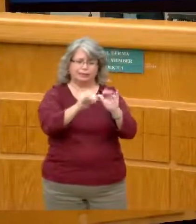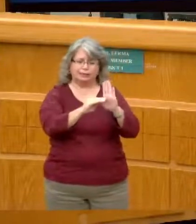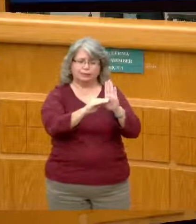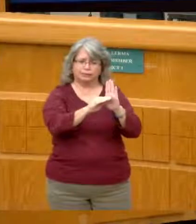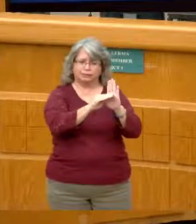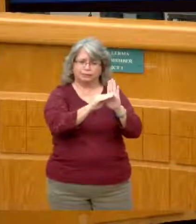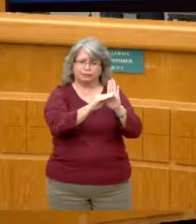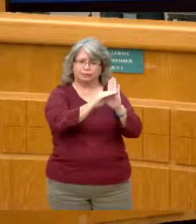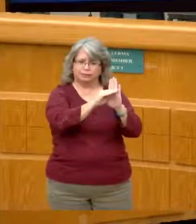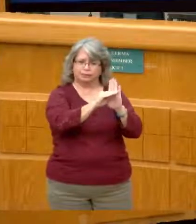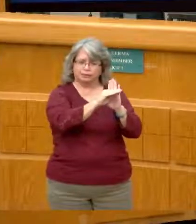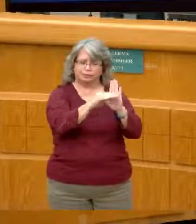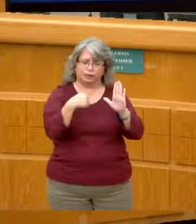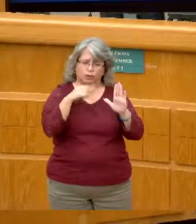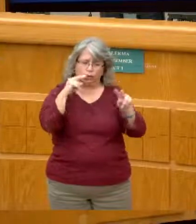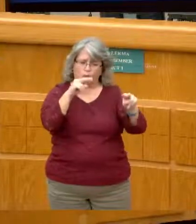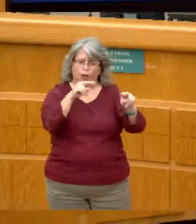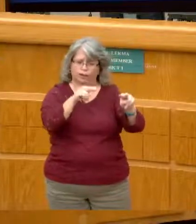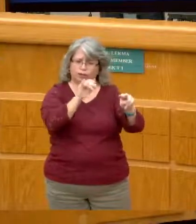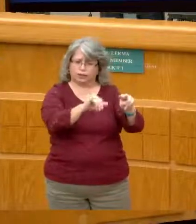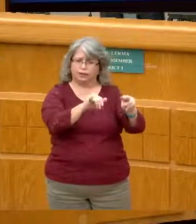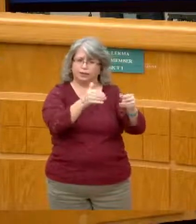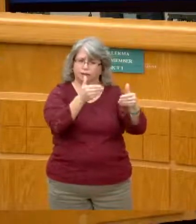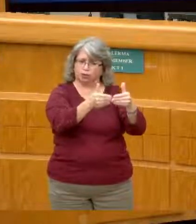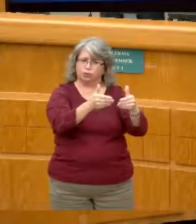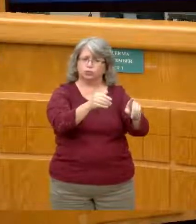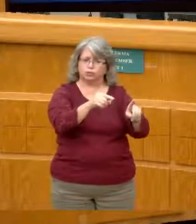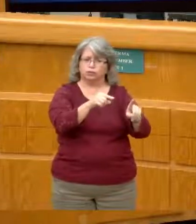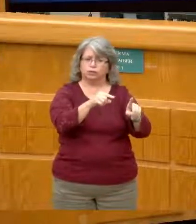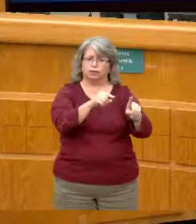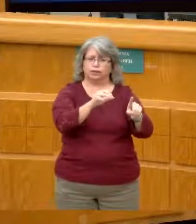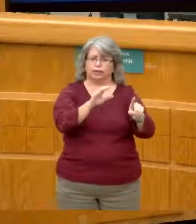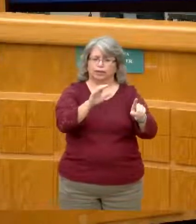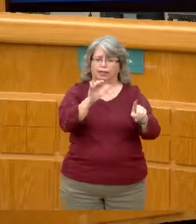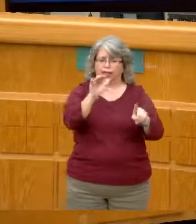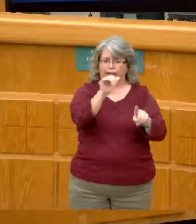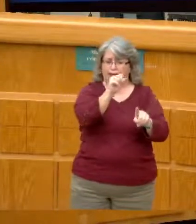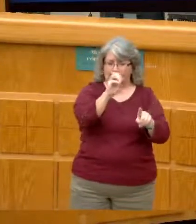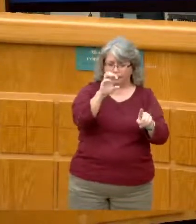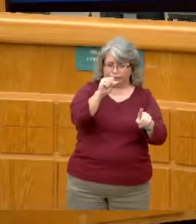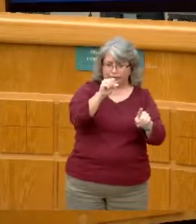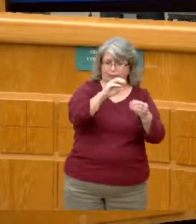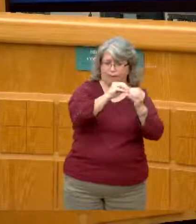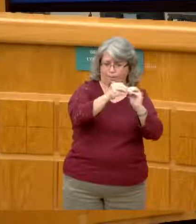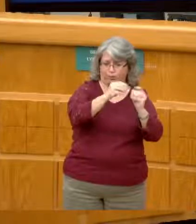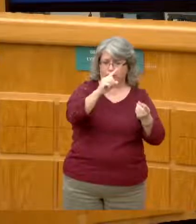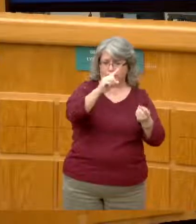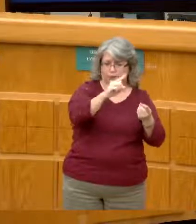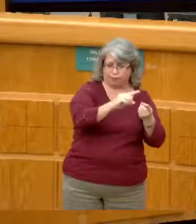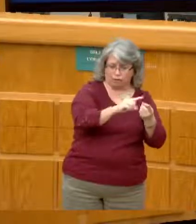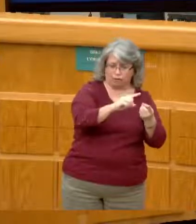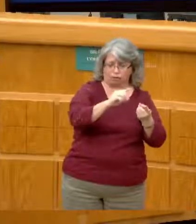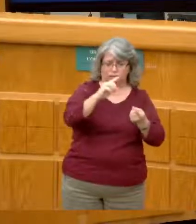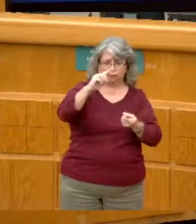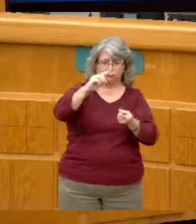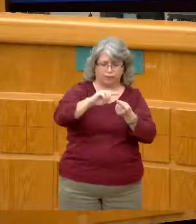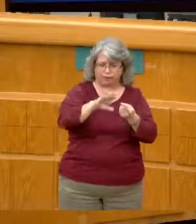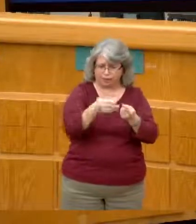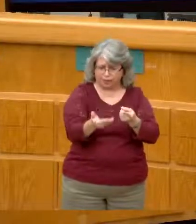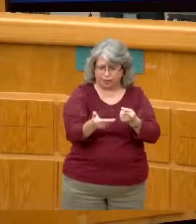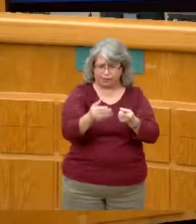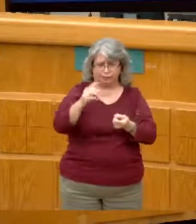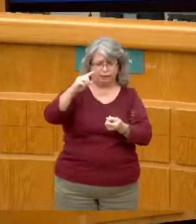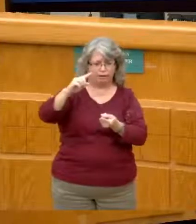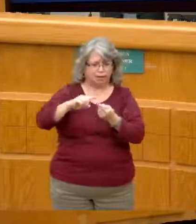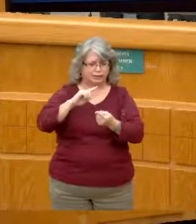We are monitoring this closely because with our case count starting to come down a little bit, the less deaths, the less severity, why